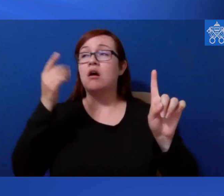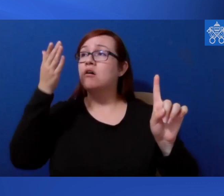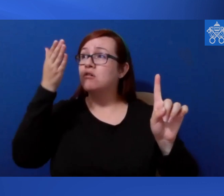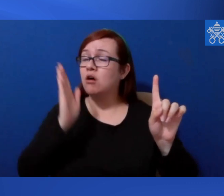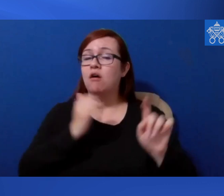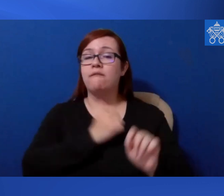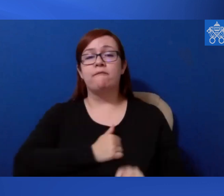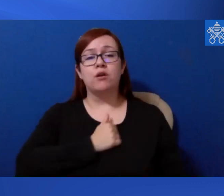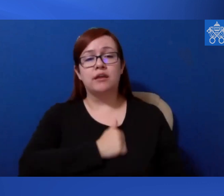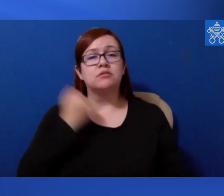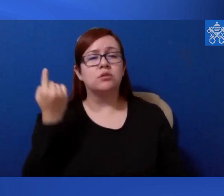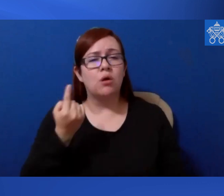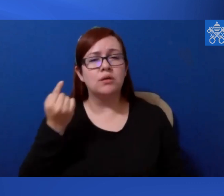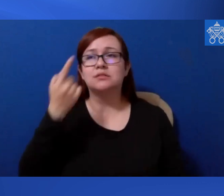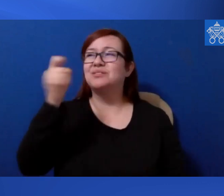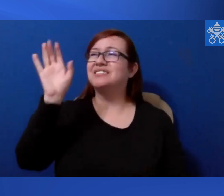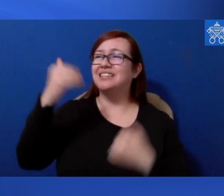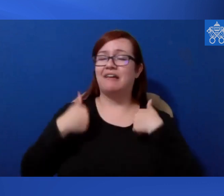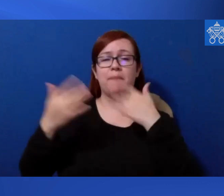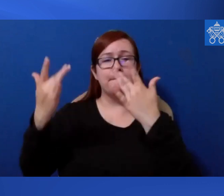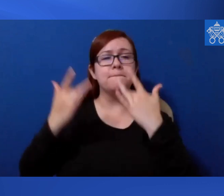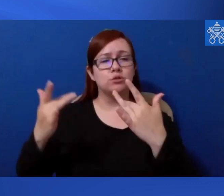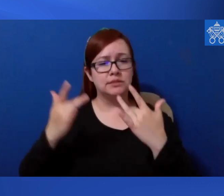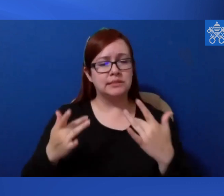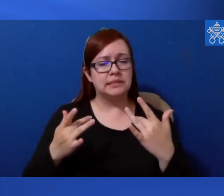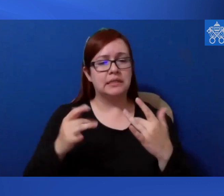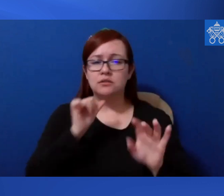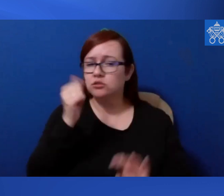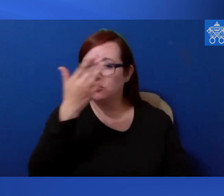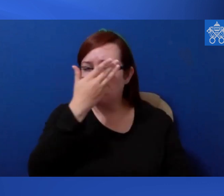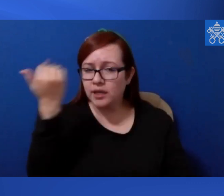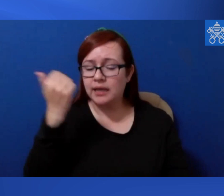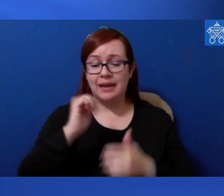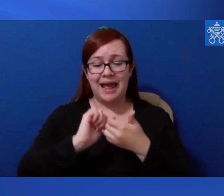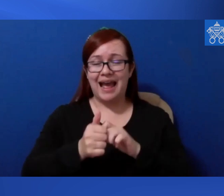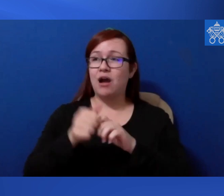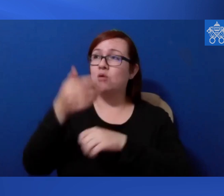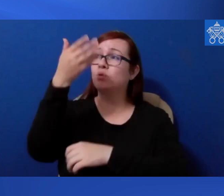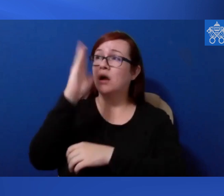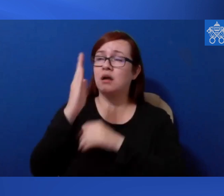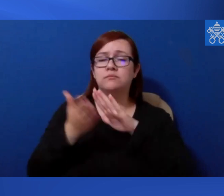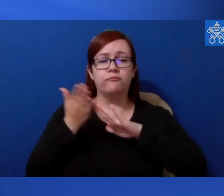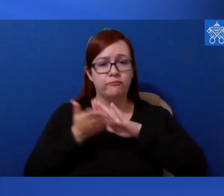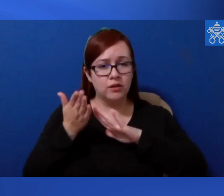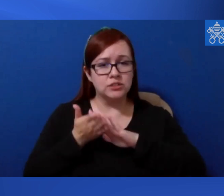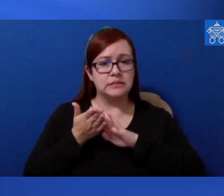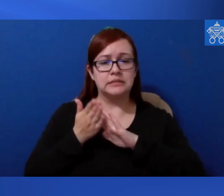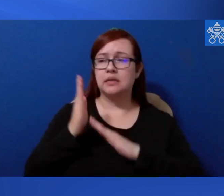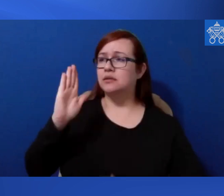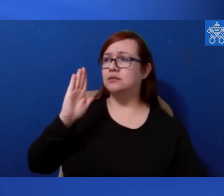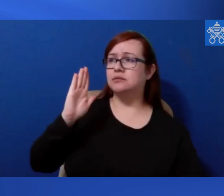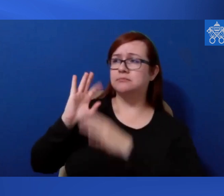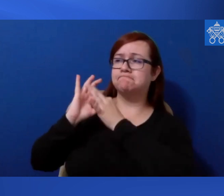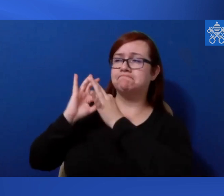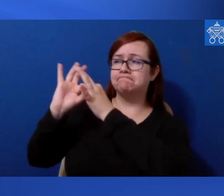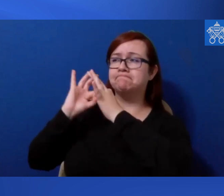is merciful. Let us not forgive how God functions. God is close. God is full